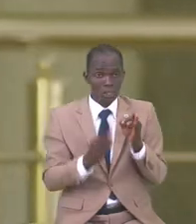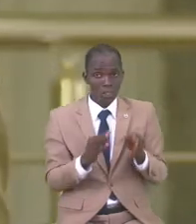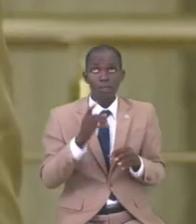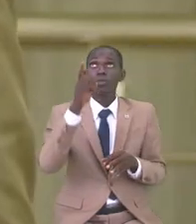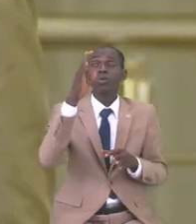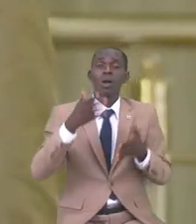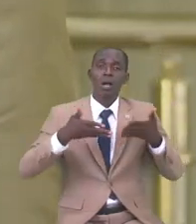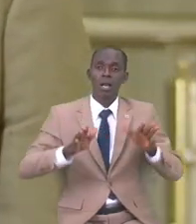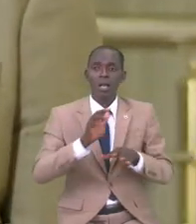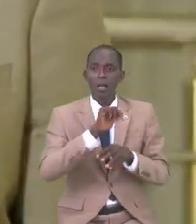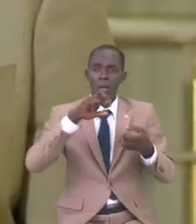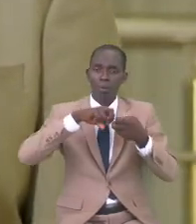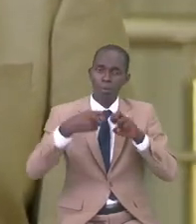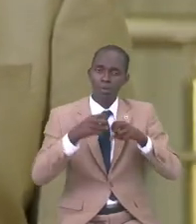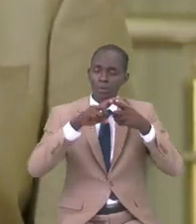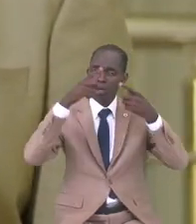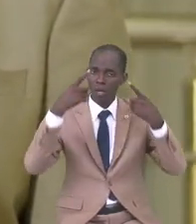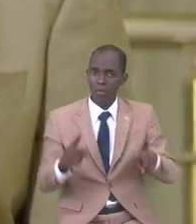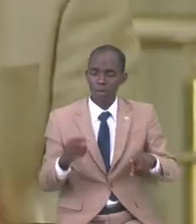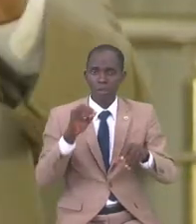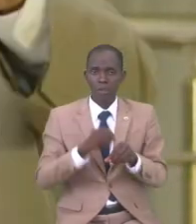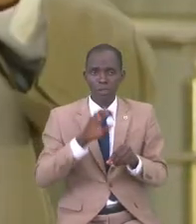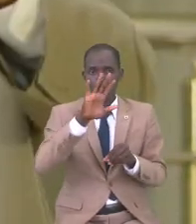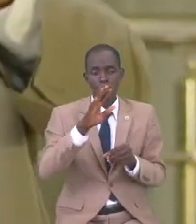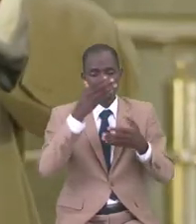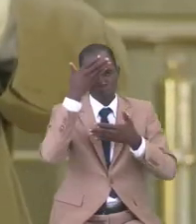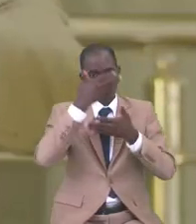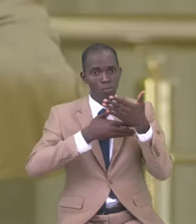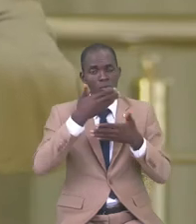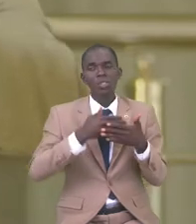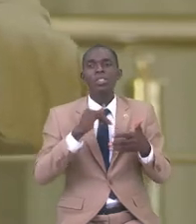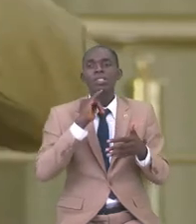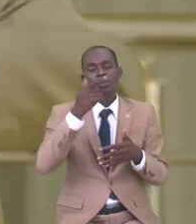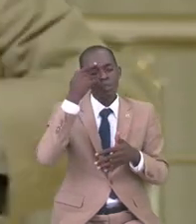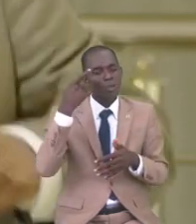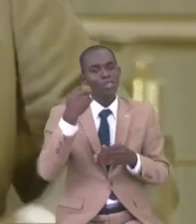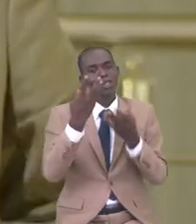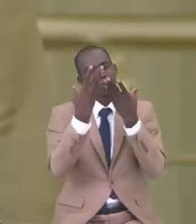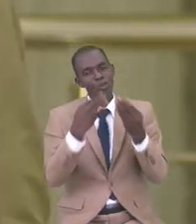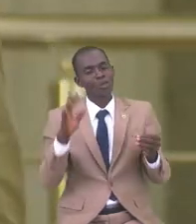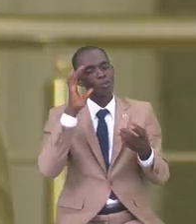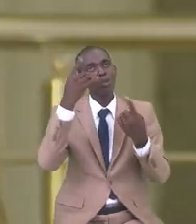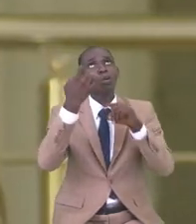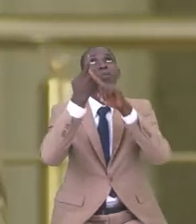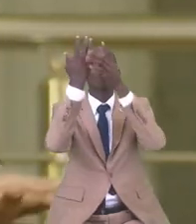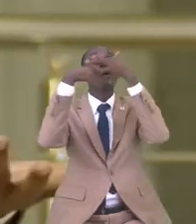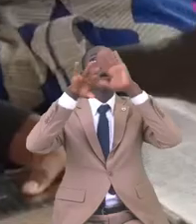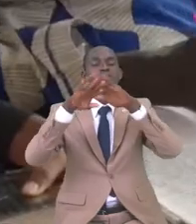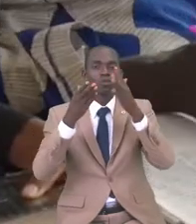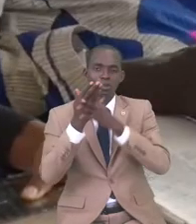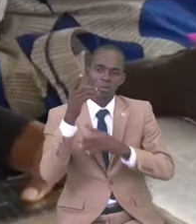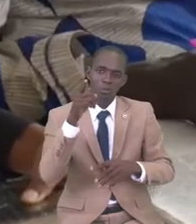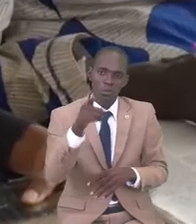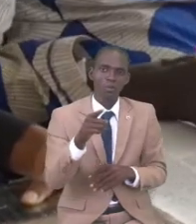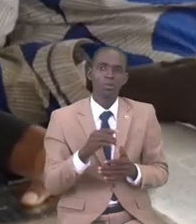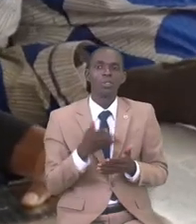problem to happen in your presence, it's because the solution will come from heaven through you. Yeah.